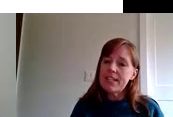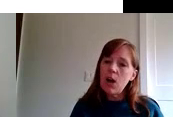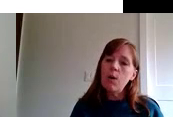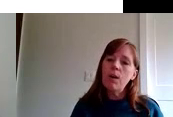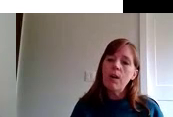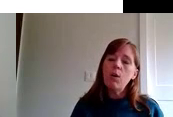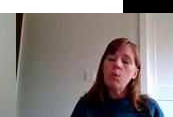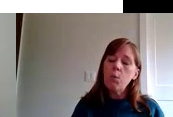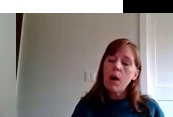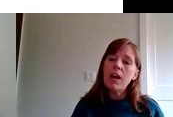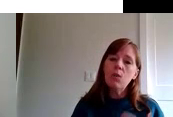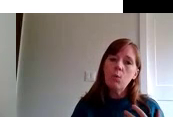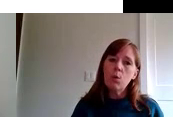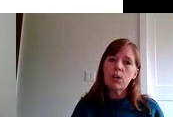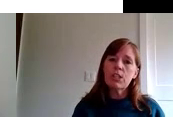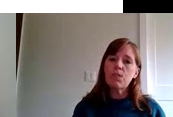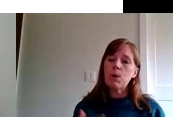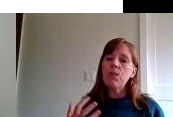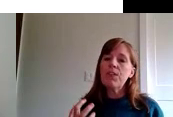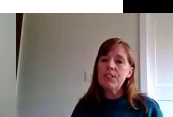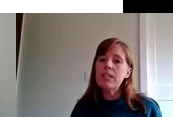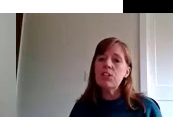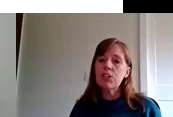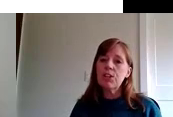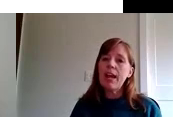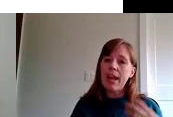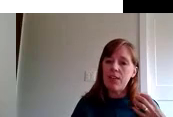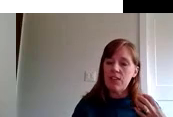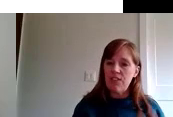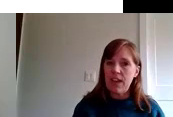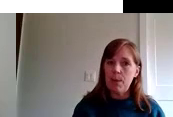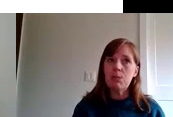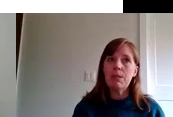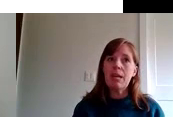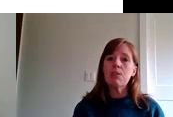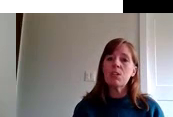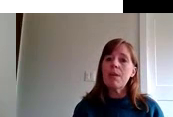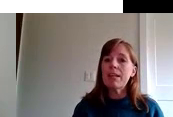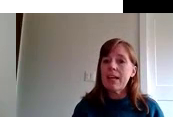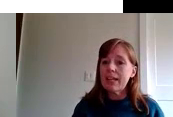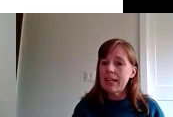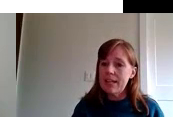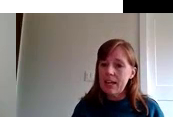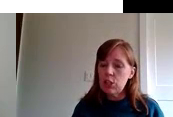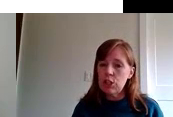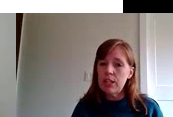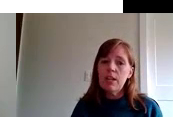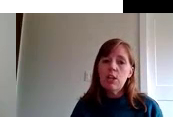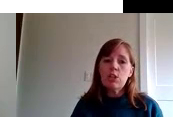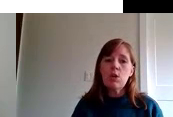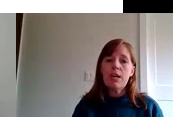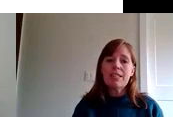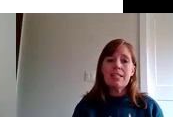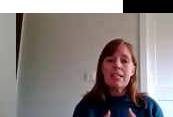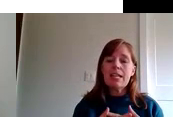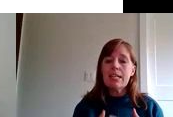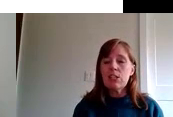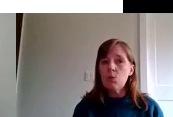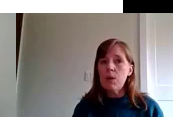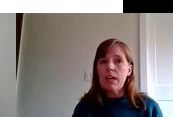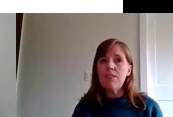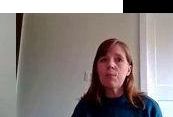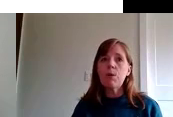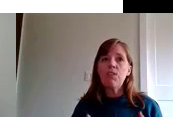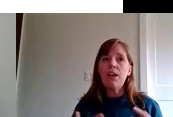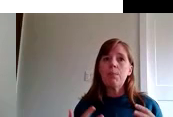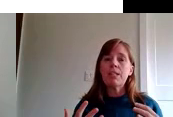really find out what works for both the teacher and the families. Being able to make that connection, so it's an